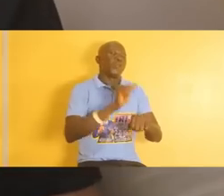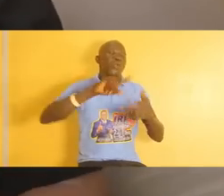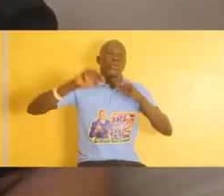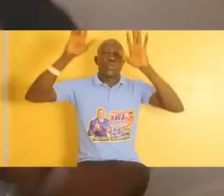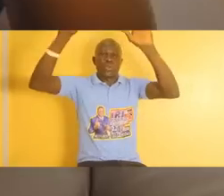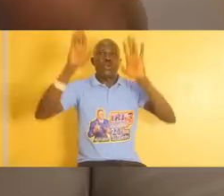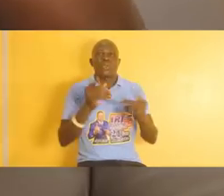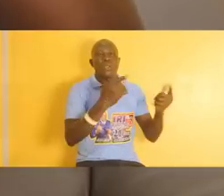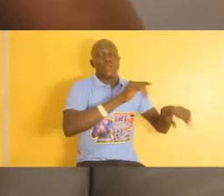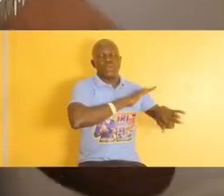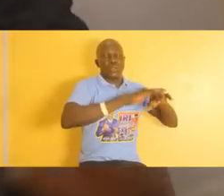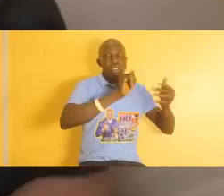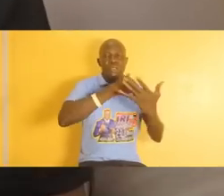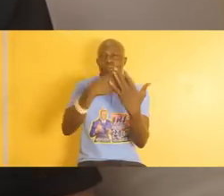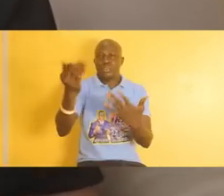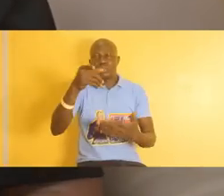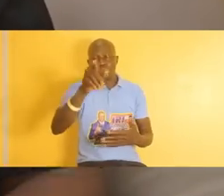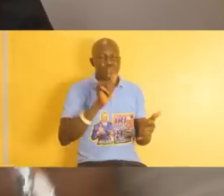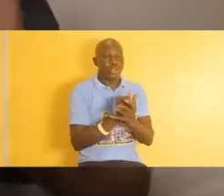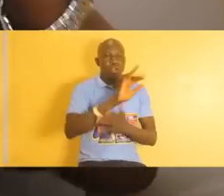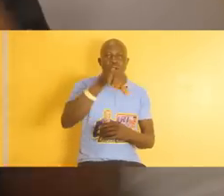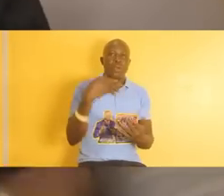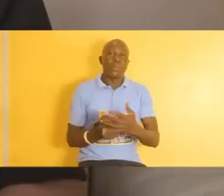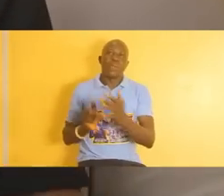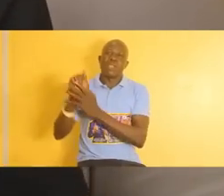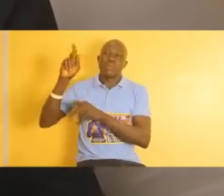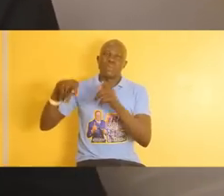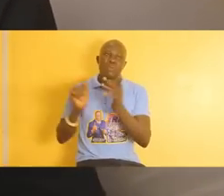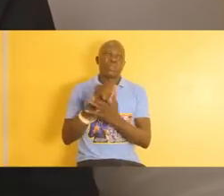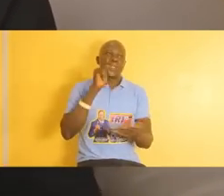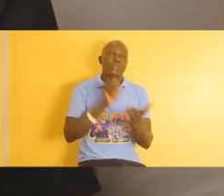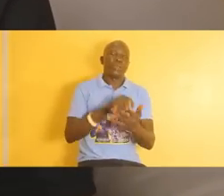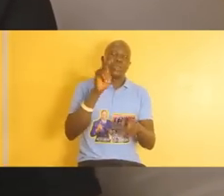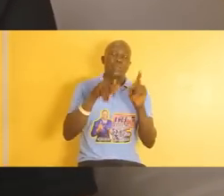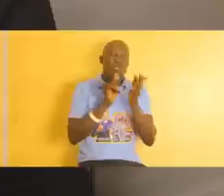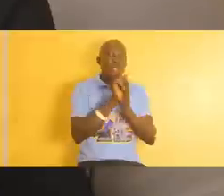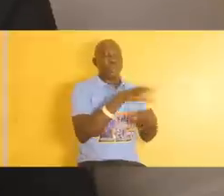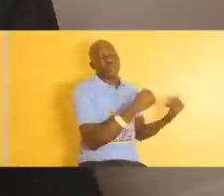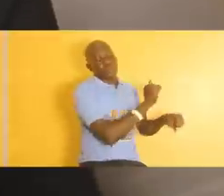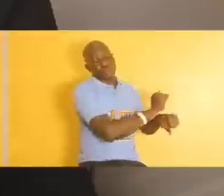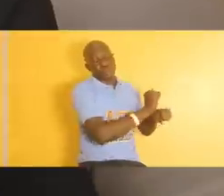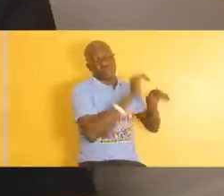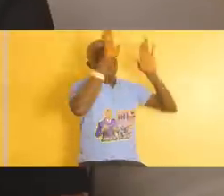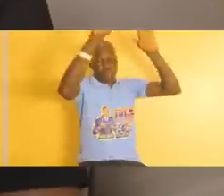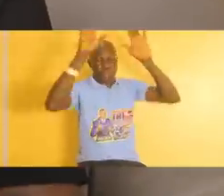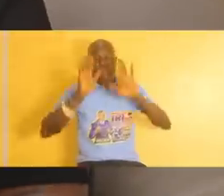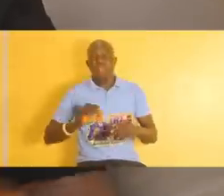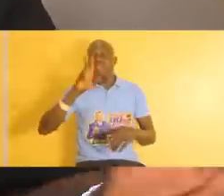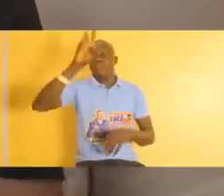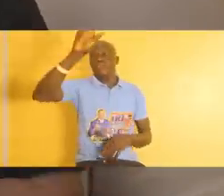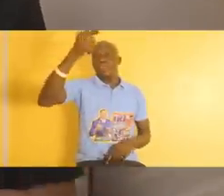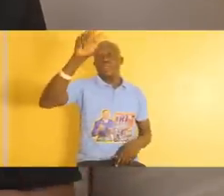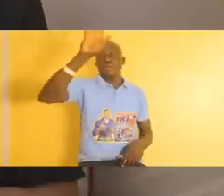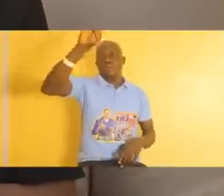Agbara and Shell. My dear, for four. Don't let it elude you. Thousands of men of God are there. For miraculous 24